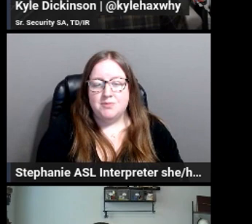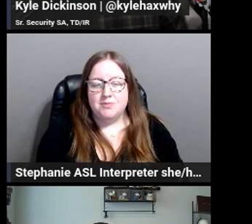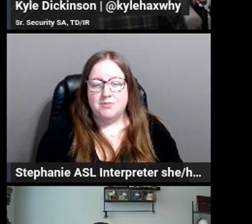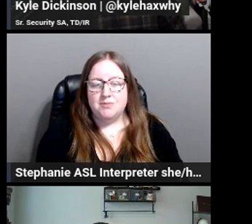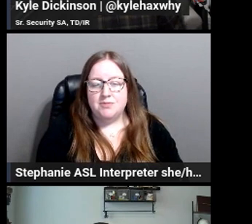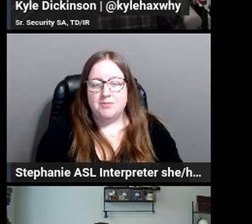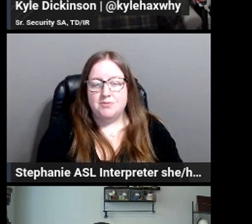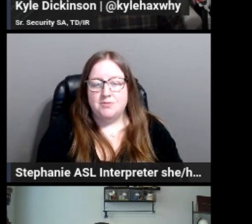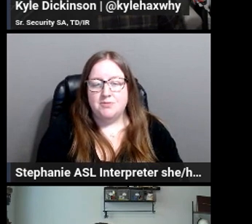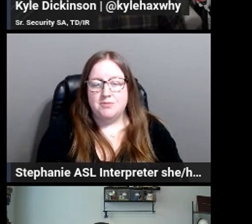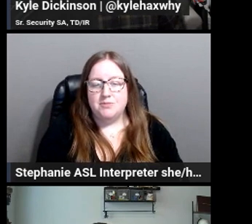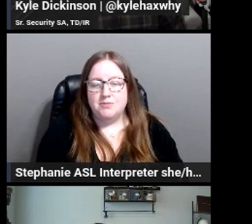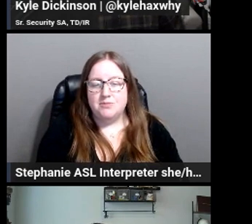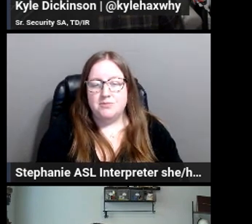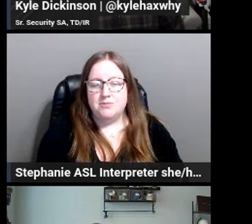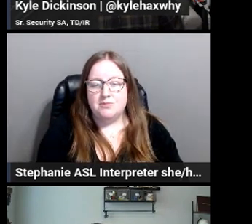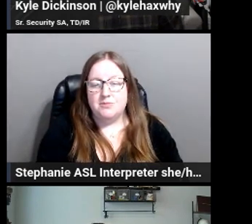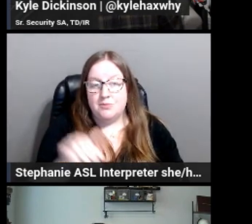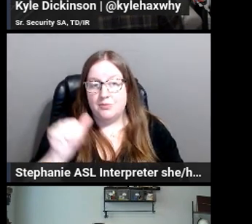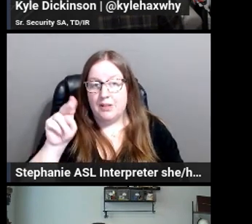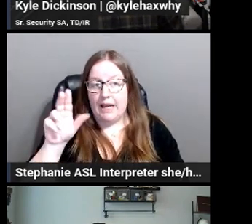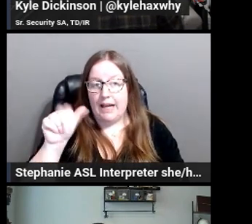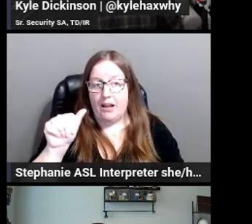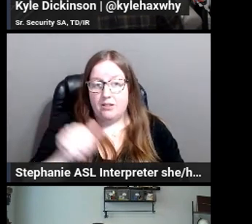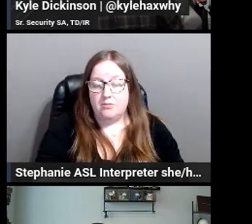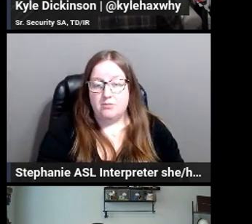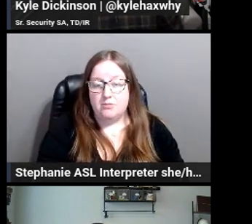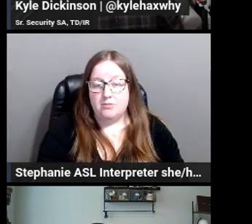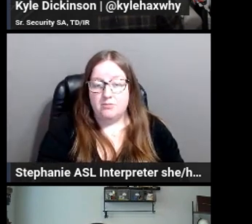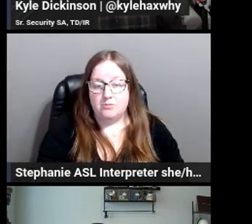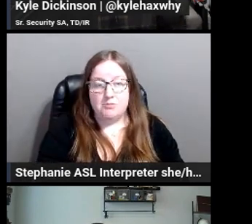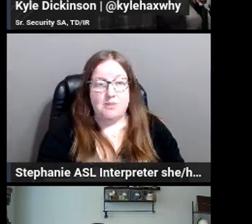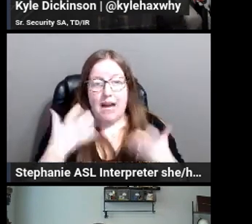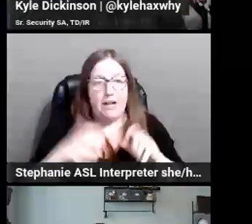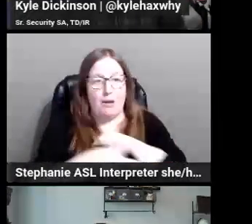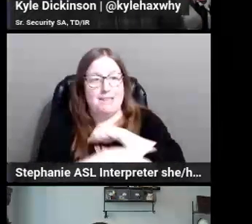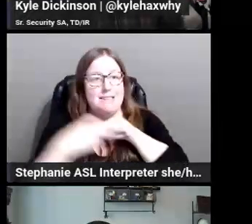Cool. Anna, you want to take this? I don't want to steal the show.